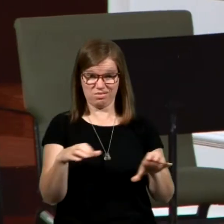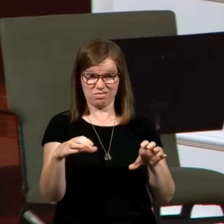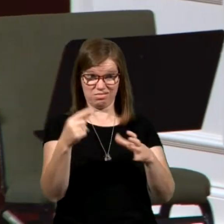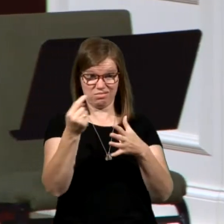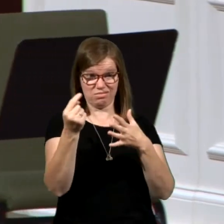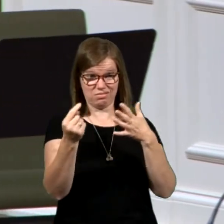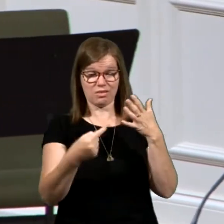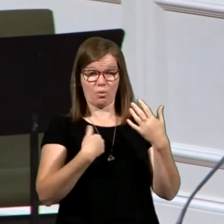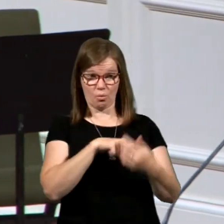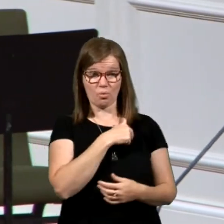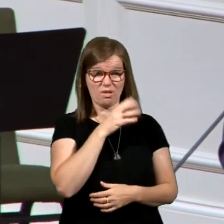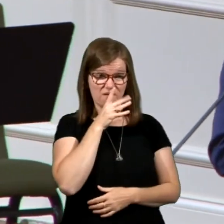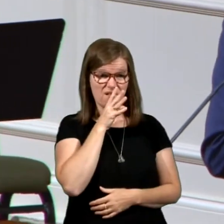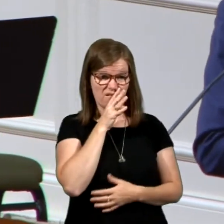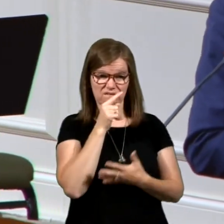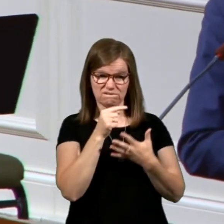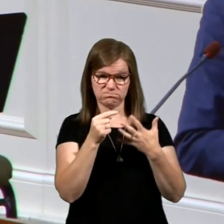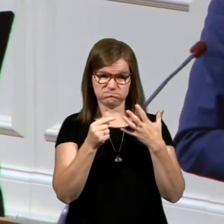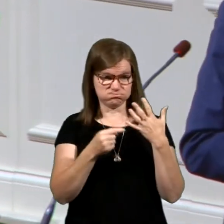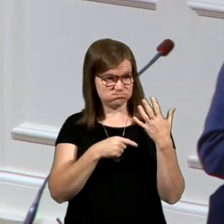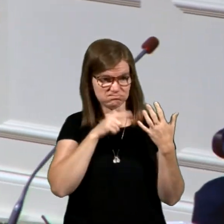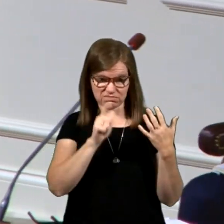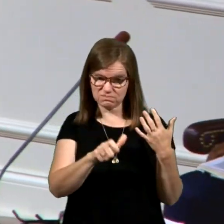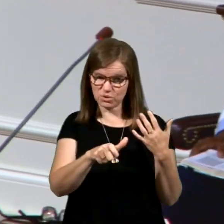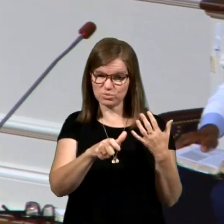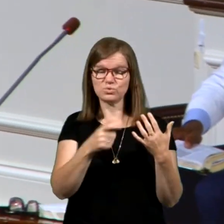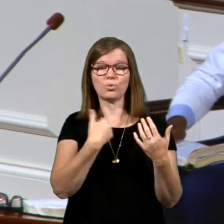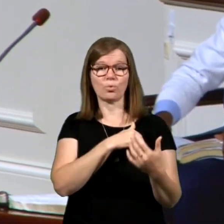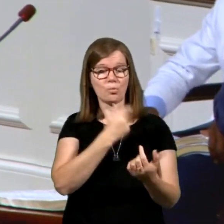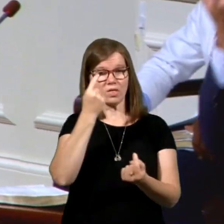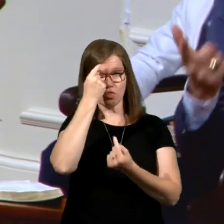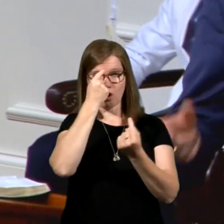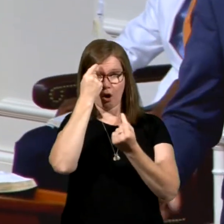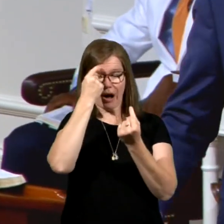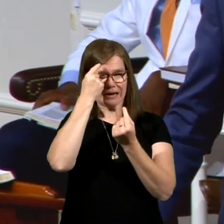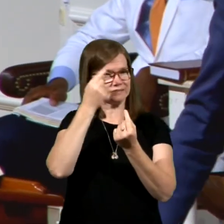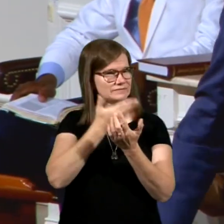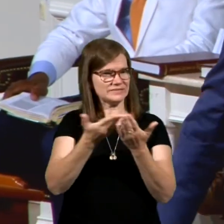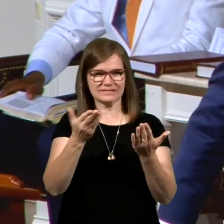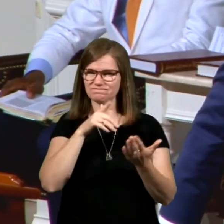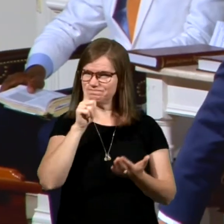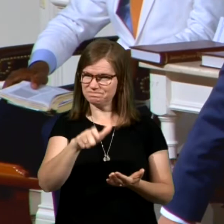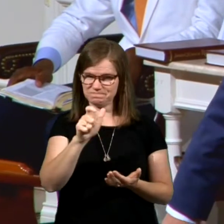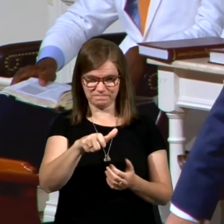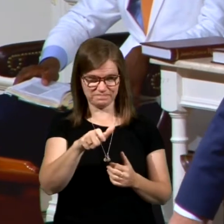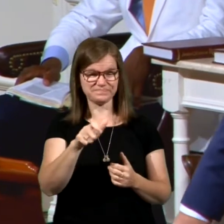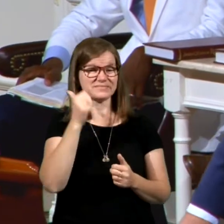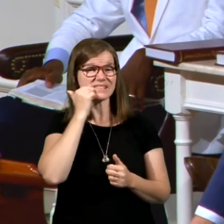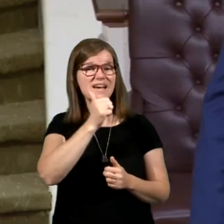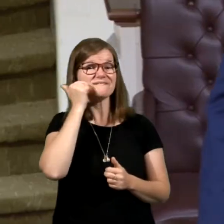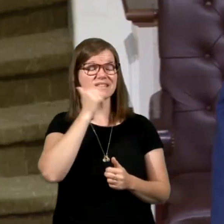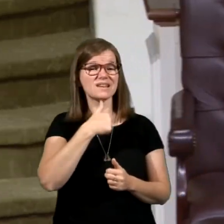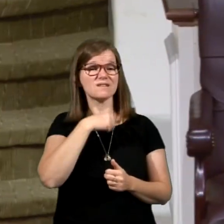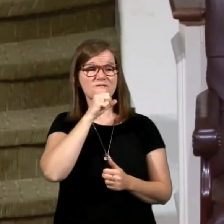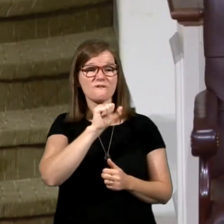have said things we shouldn't say. We have thought things we shouldn't think. Every day, I'm 54 years old, and I